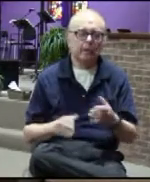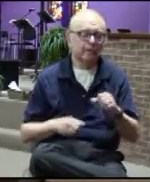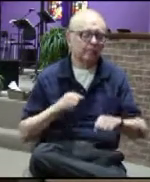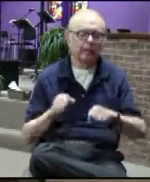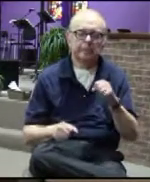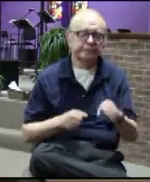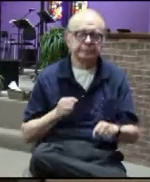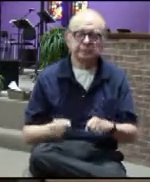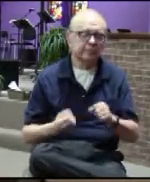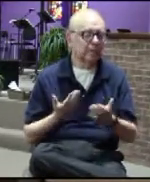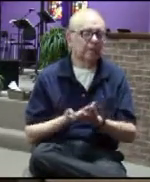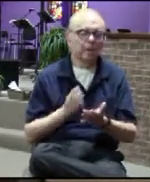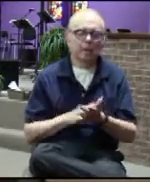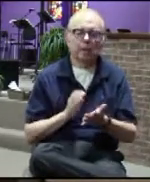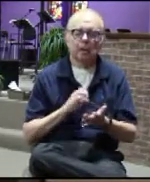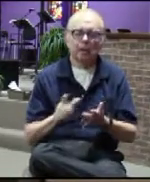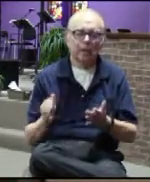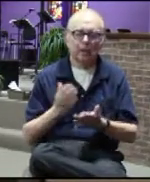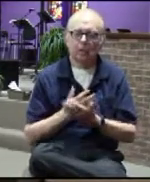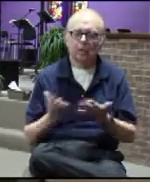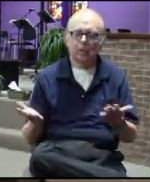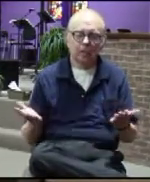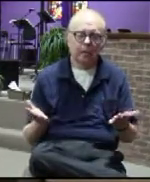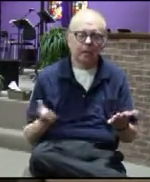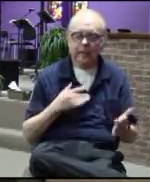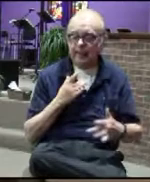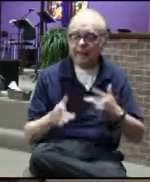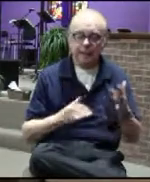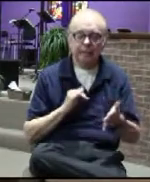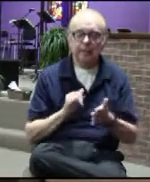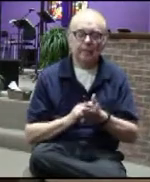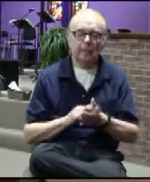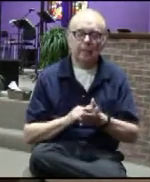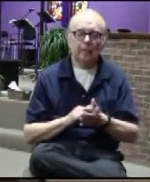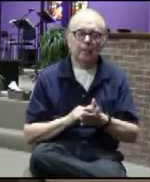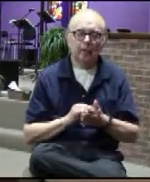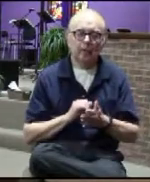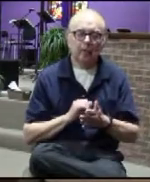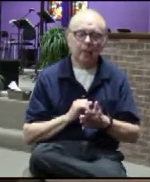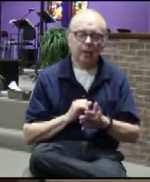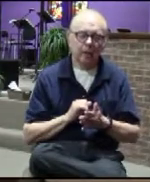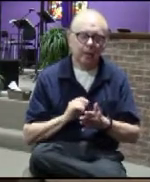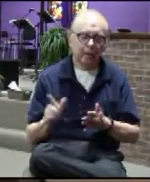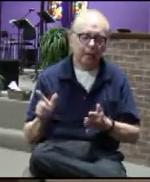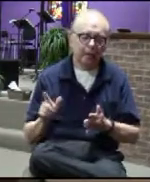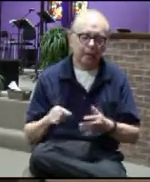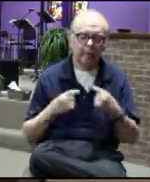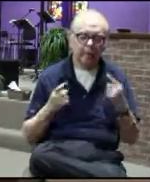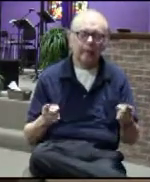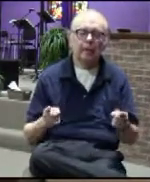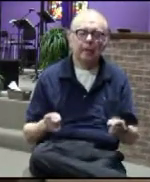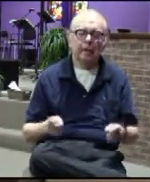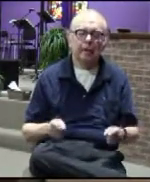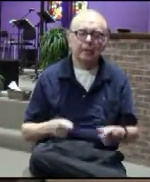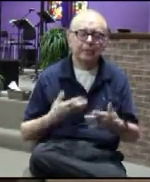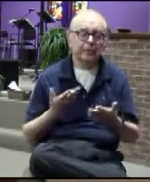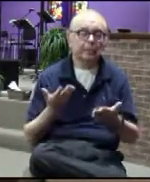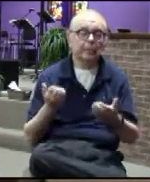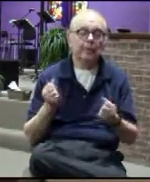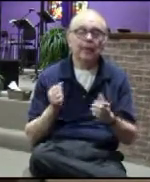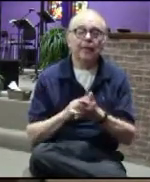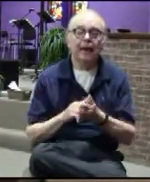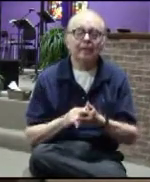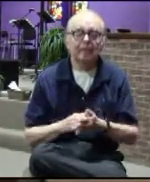maybe it was cook a meal something that you were so excited about that all right I finally achieved this